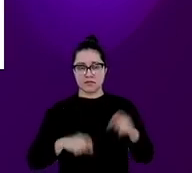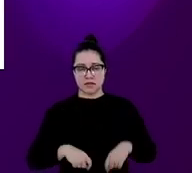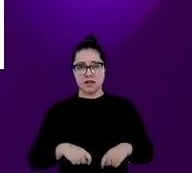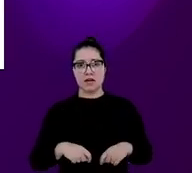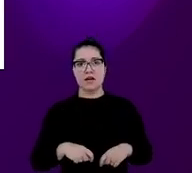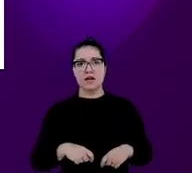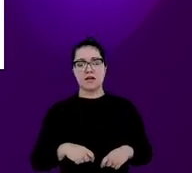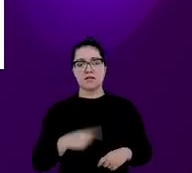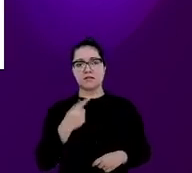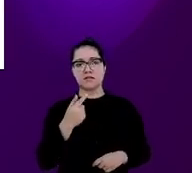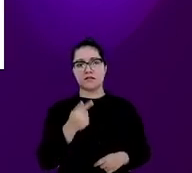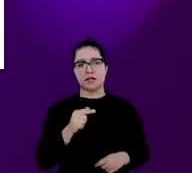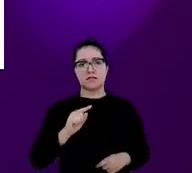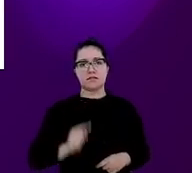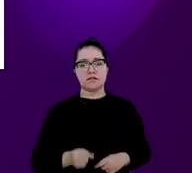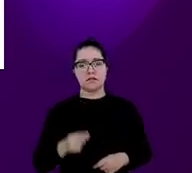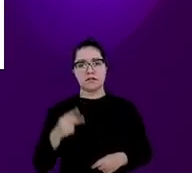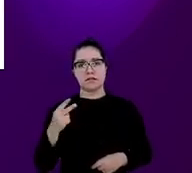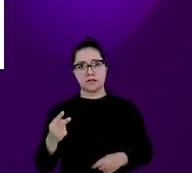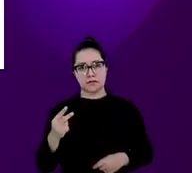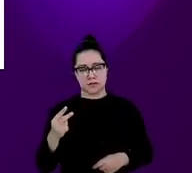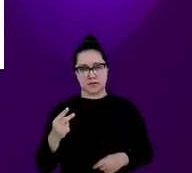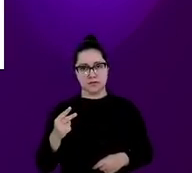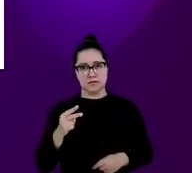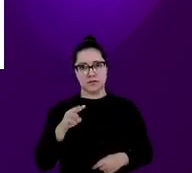of power. That makes in